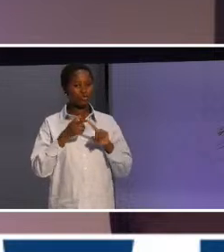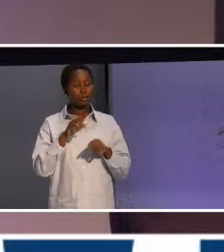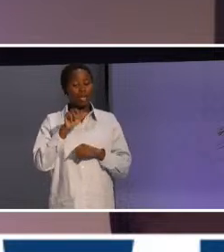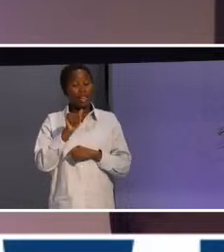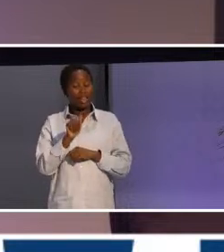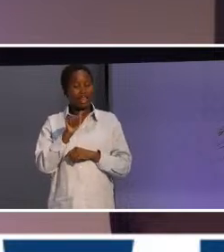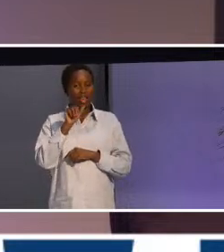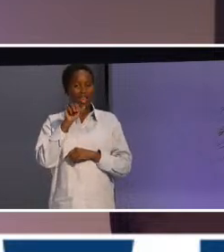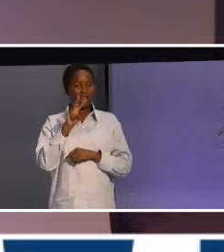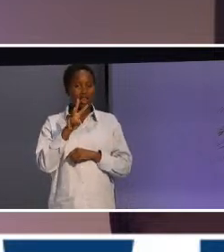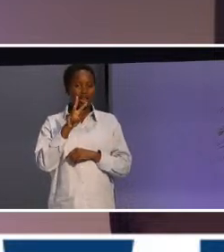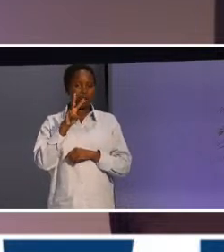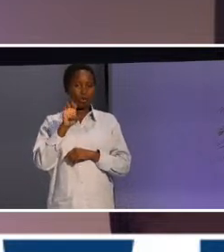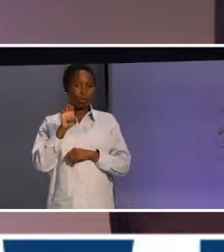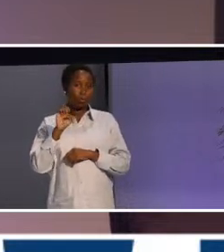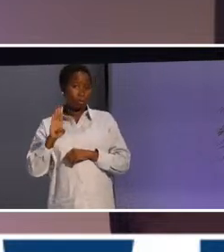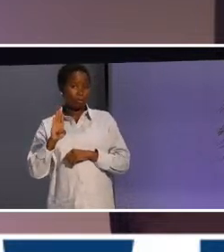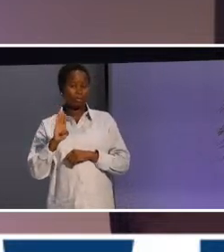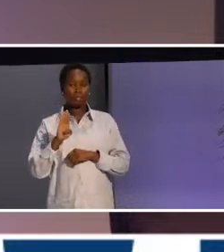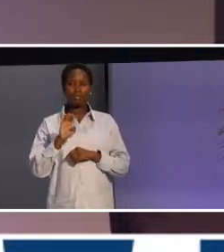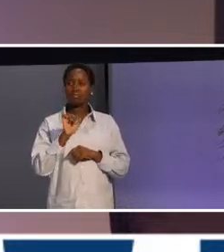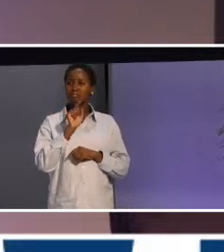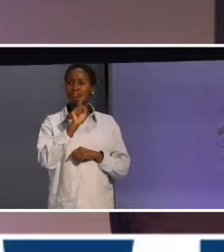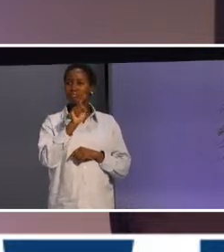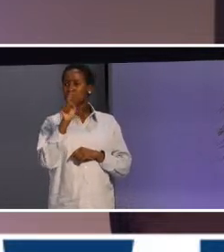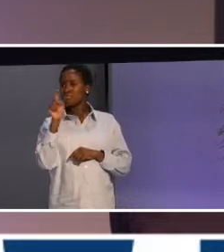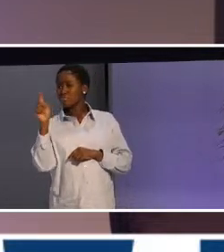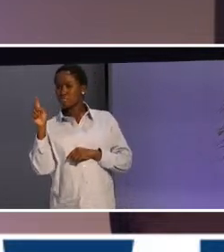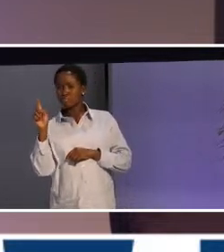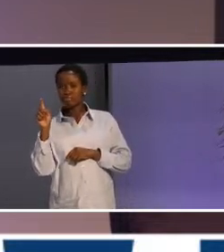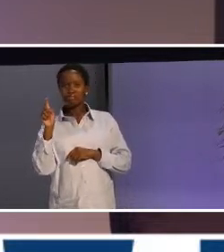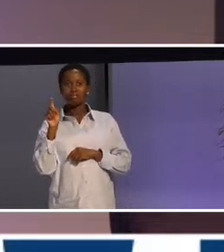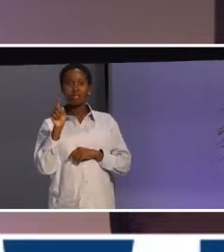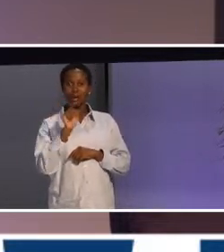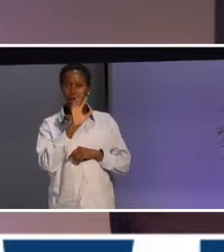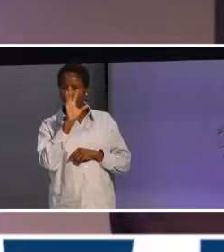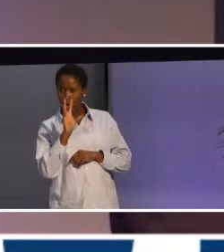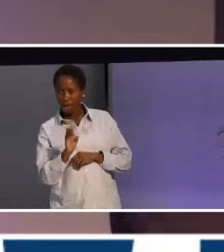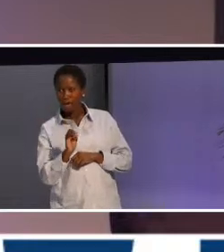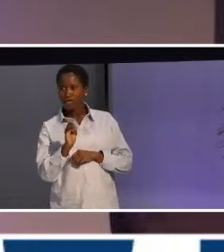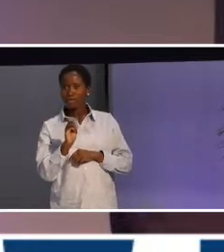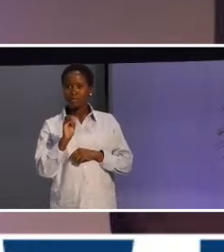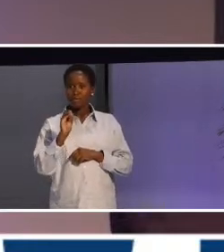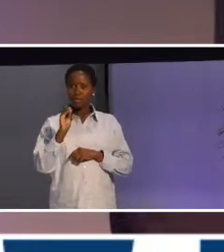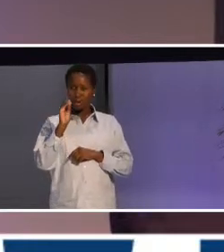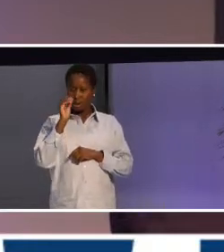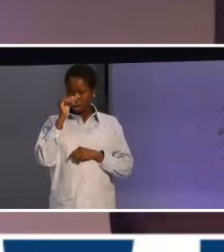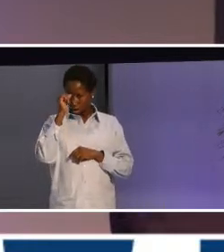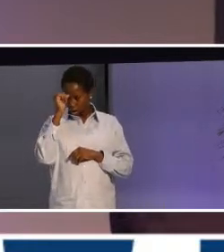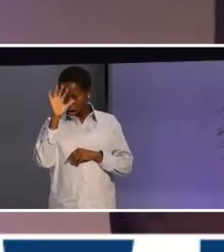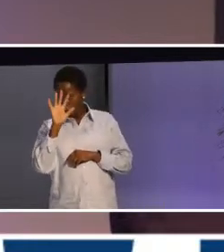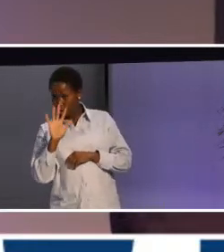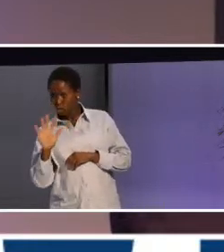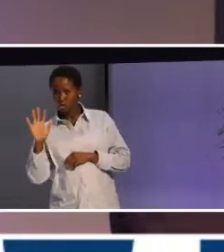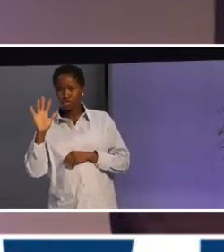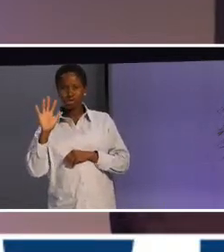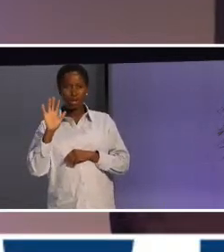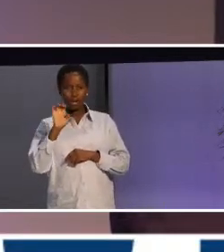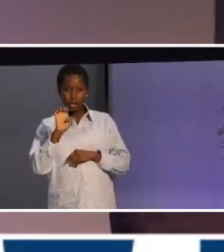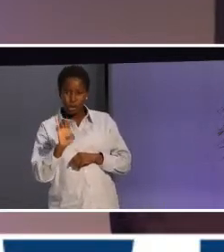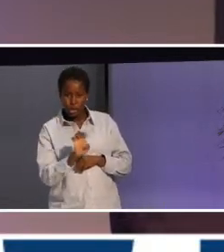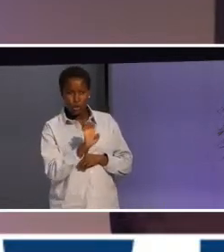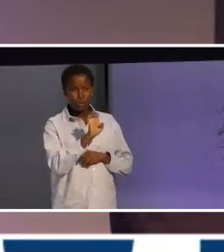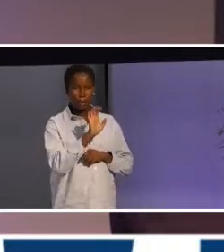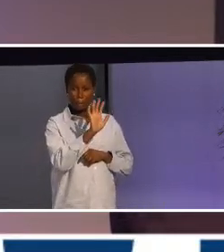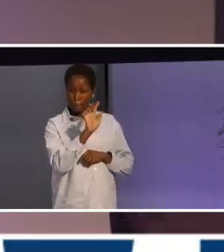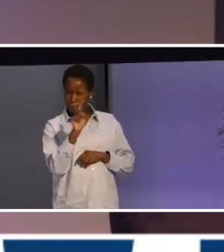Africa, Americas, Asia, Europe, and Oceania. Distinguished guests, officials